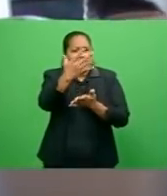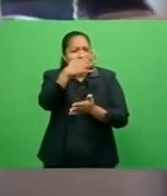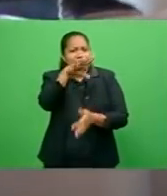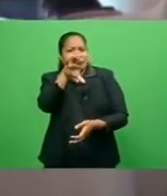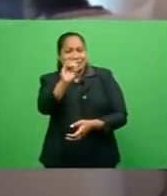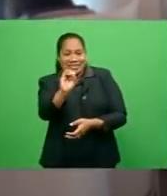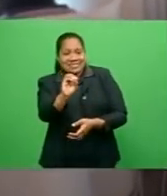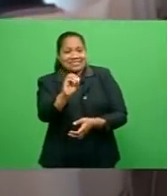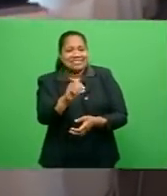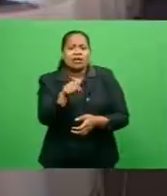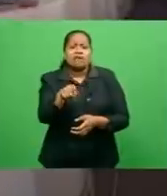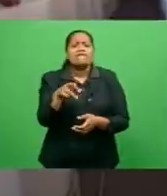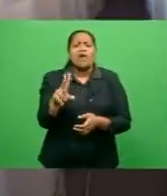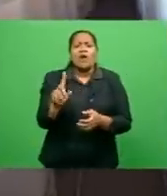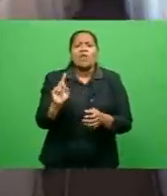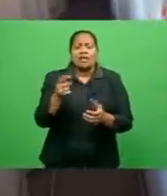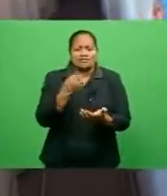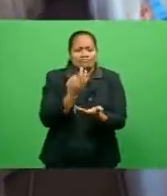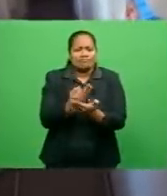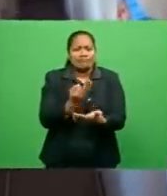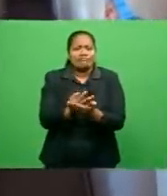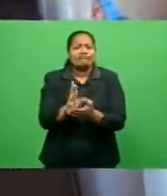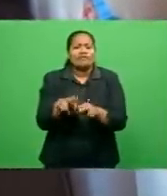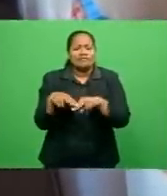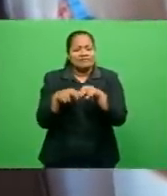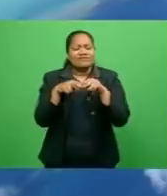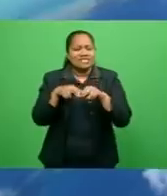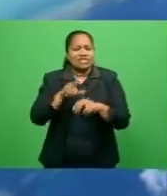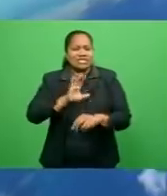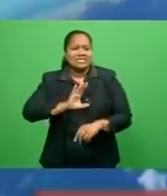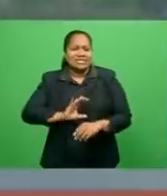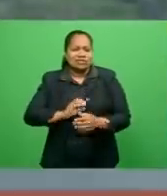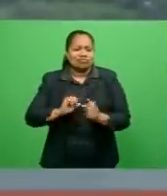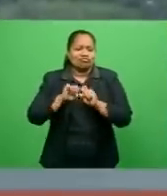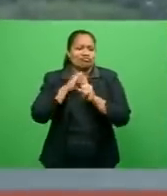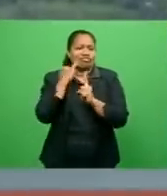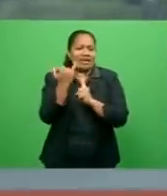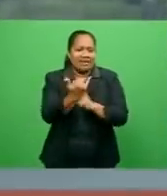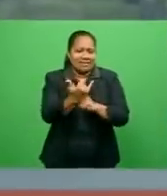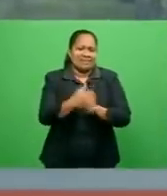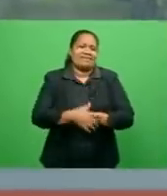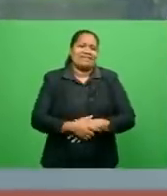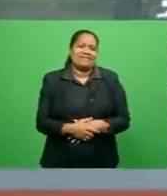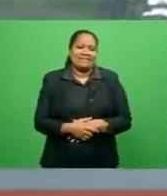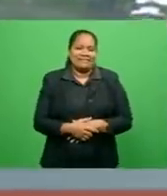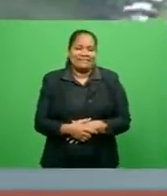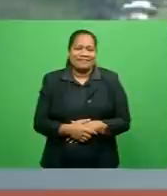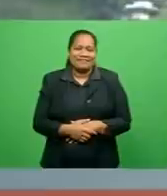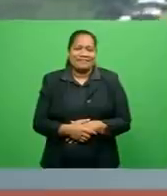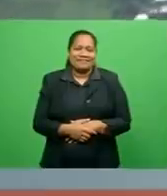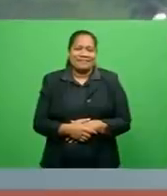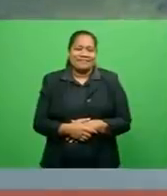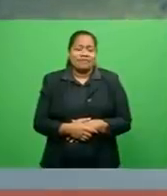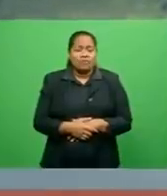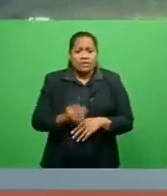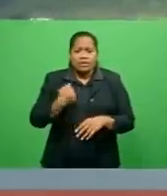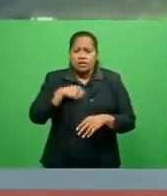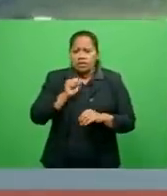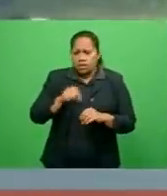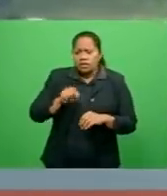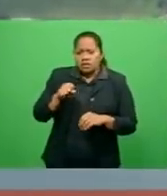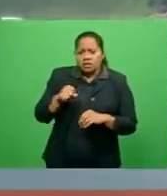of raising funds for the Fiji Cancer Society. We'll be able to possibly give more